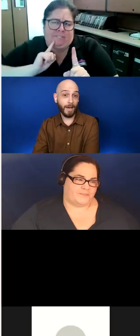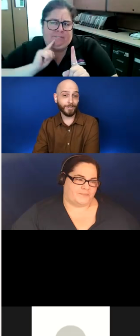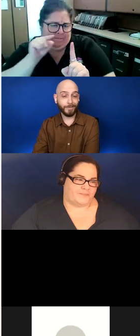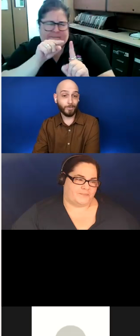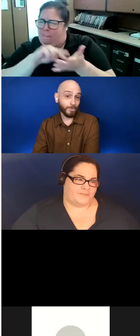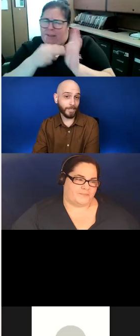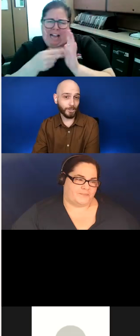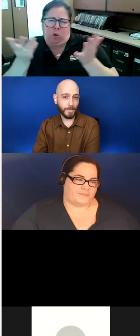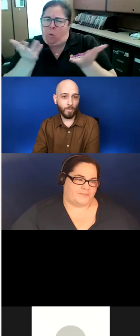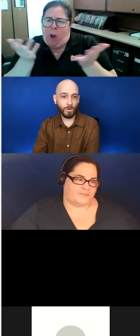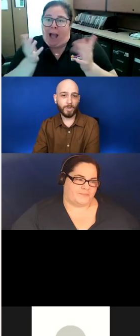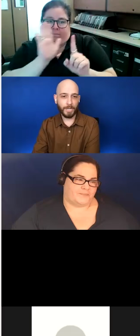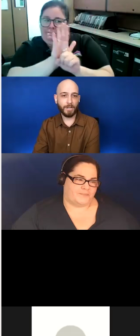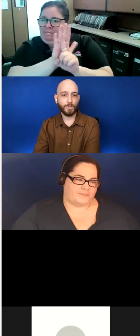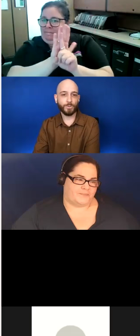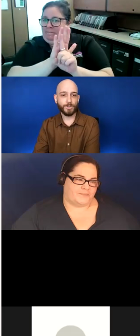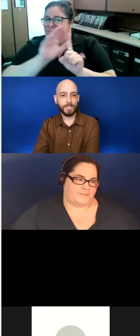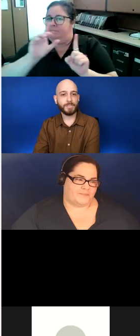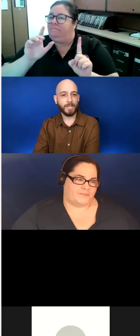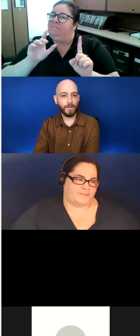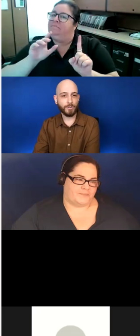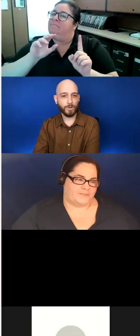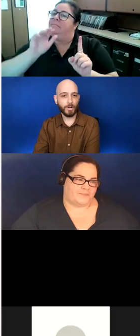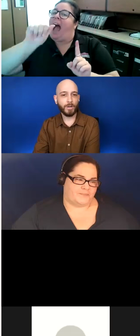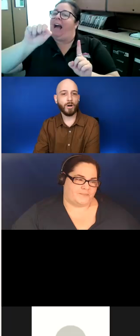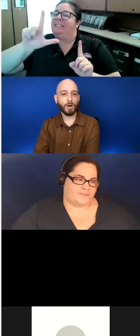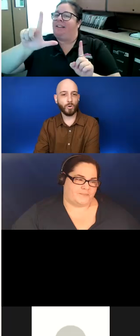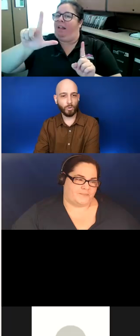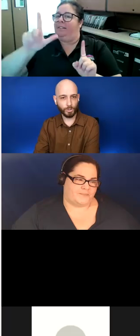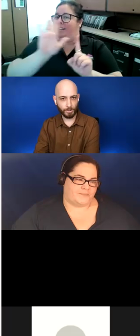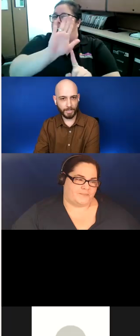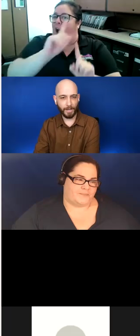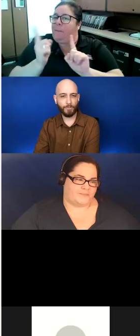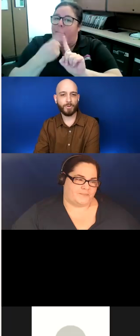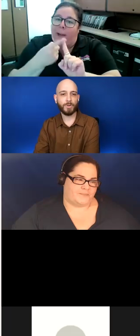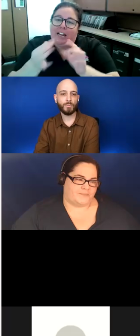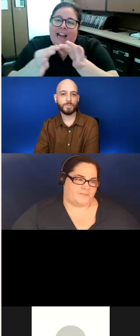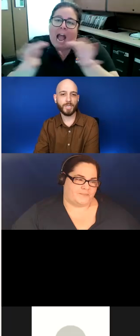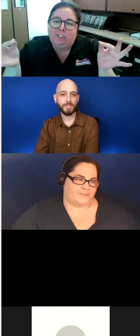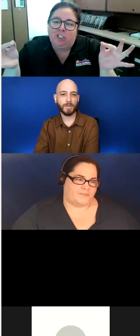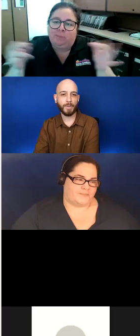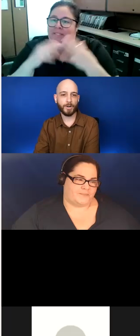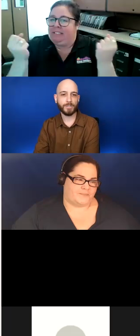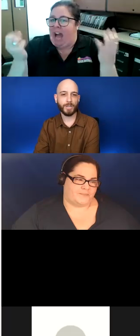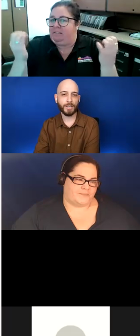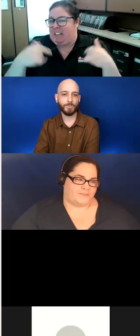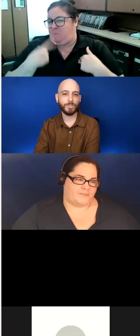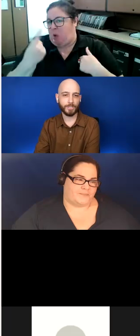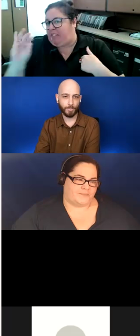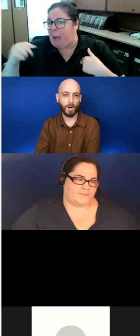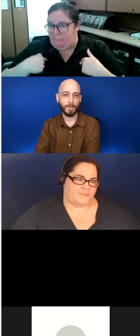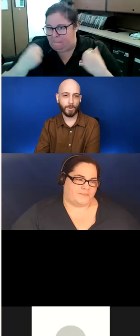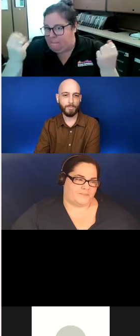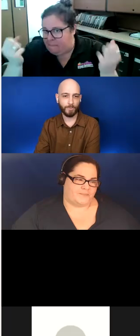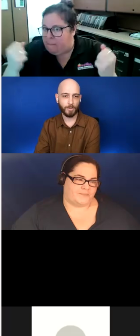About 20,000 or potentially more individuals in the state of Arizona are culturally deaf, which means American Sign